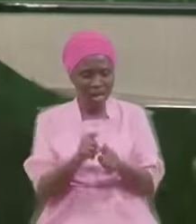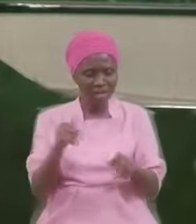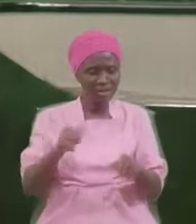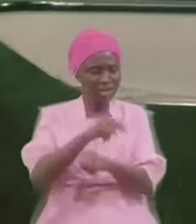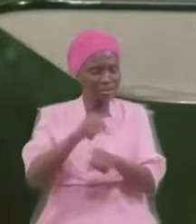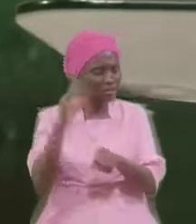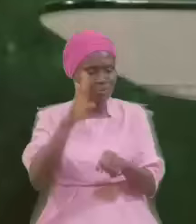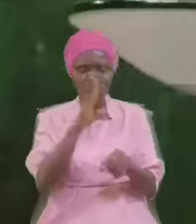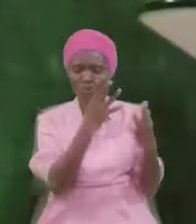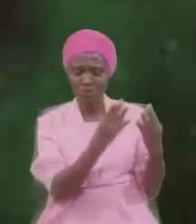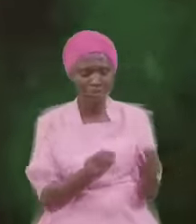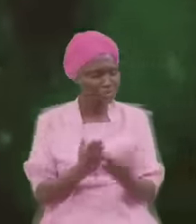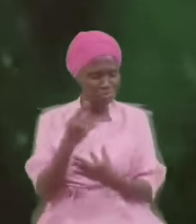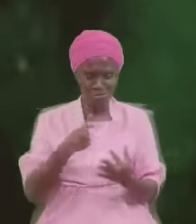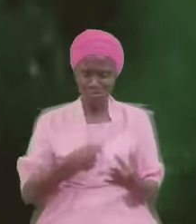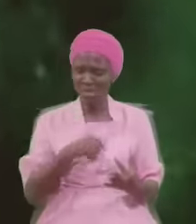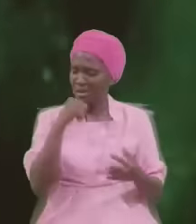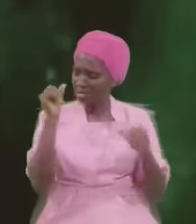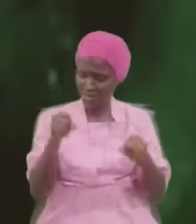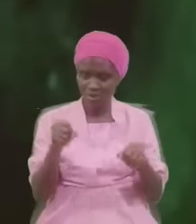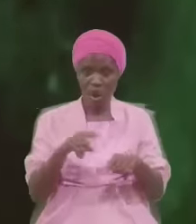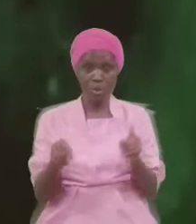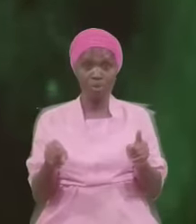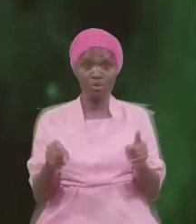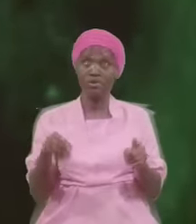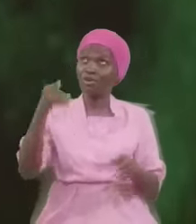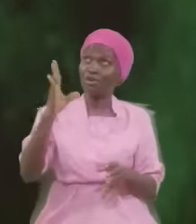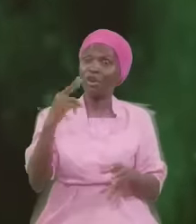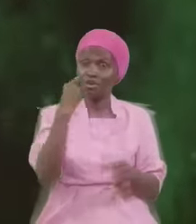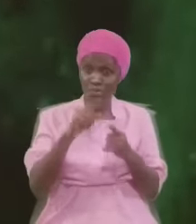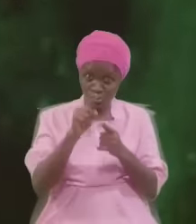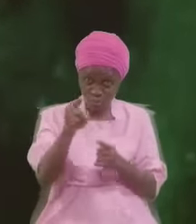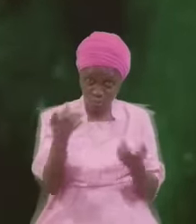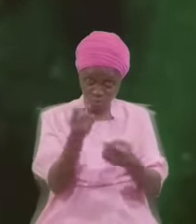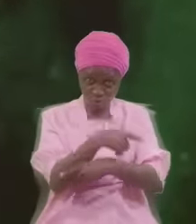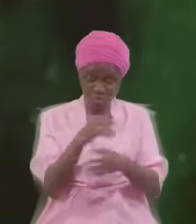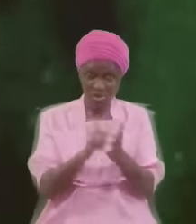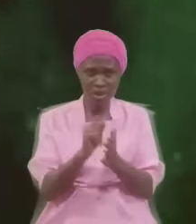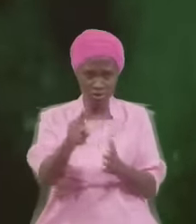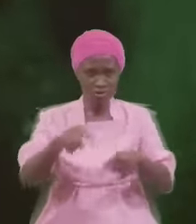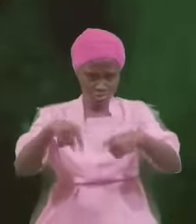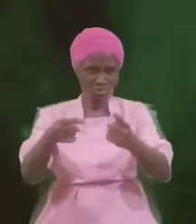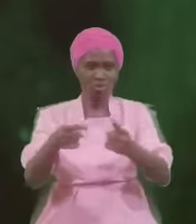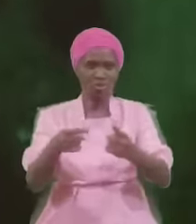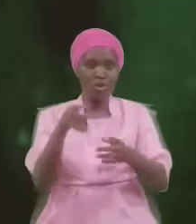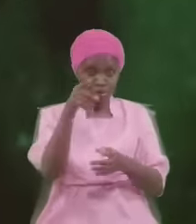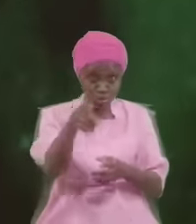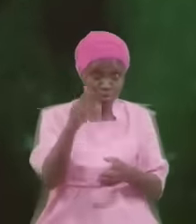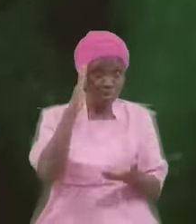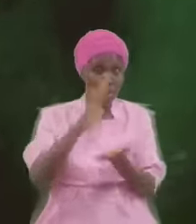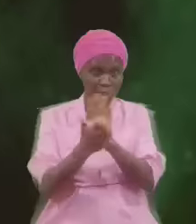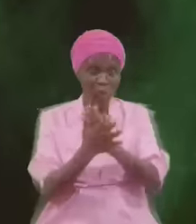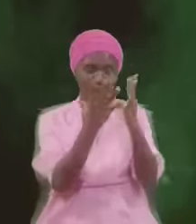will be solved through me. But the Lord is saying to you today, go forth, you'll be a solution to